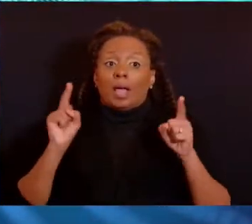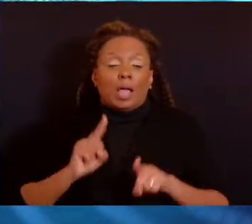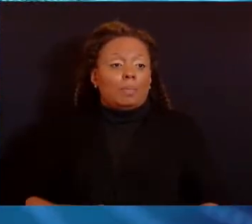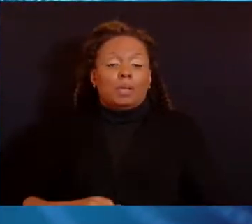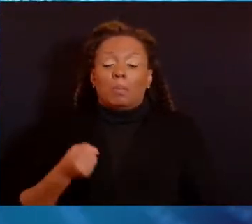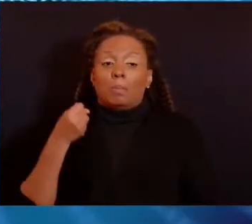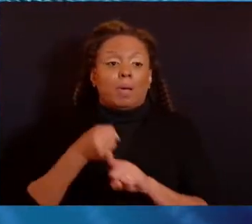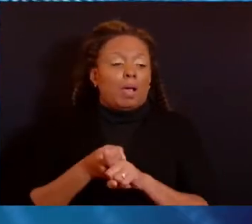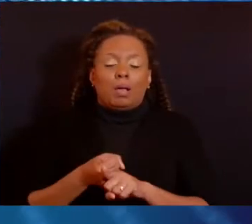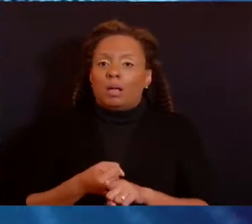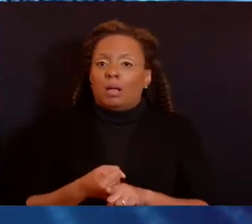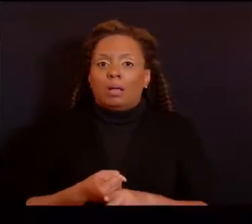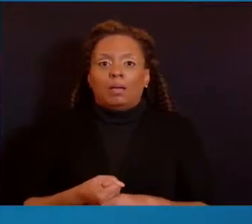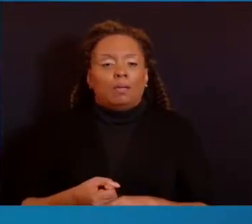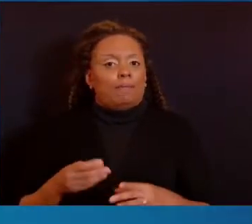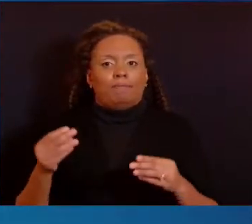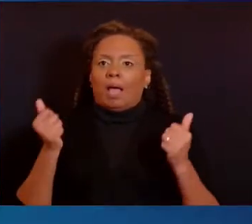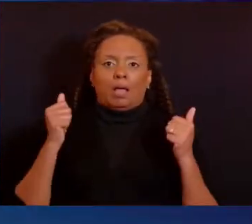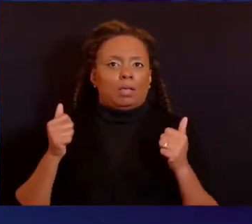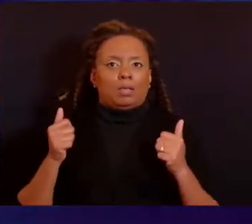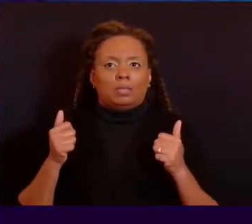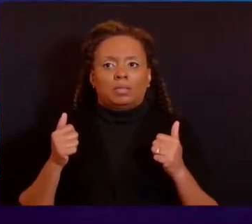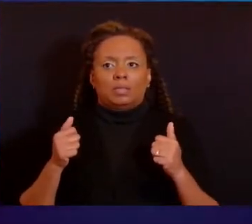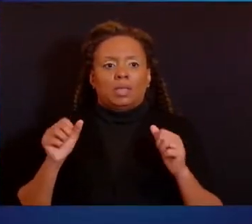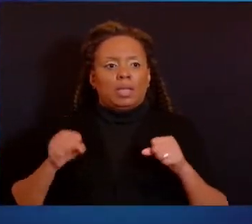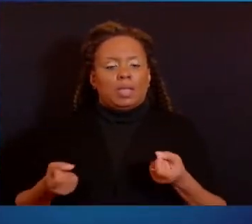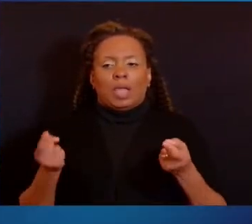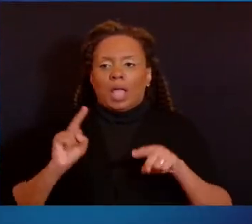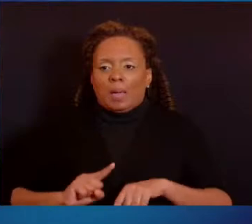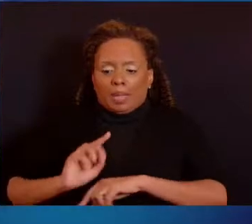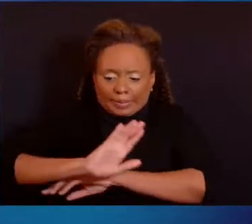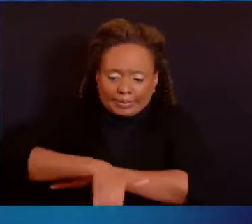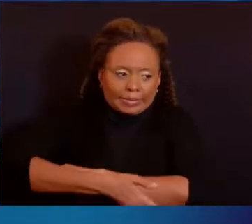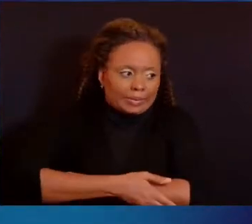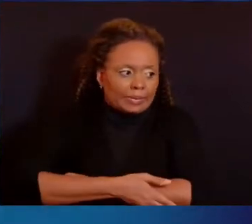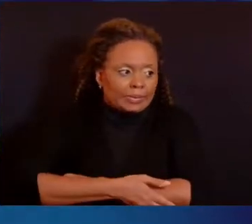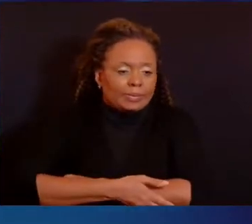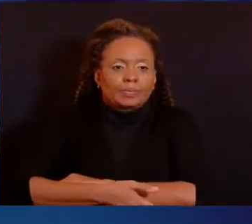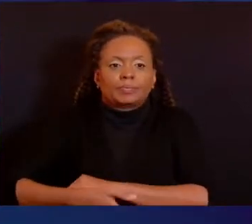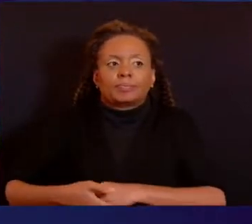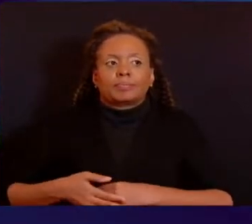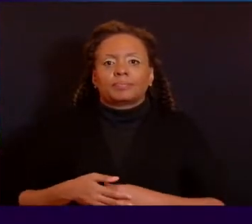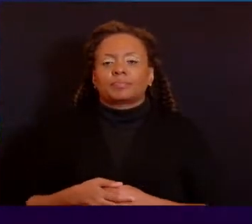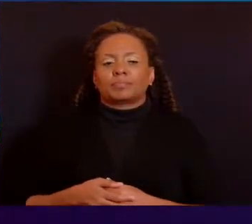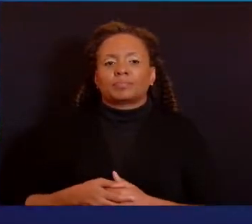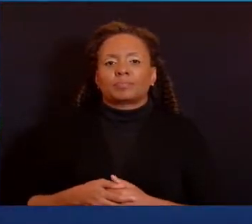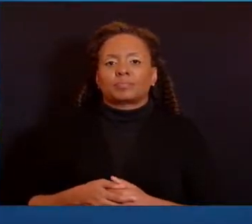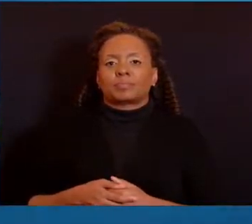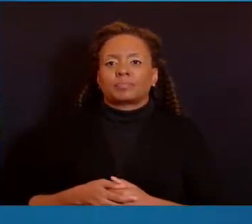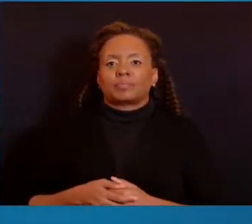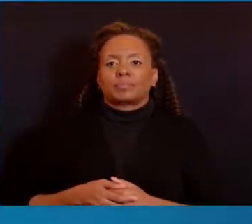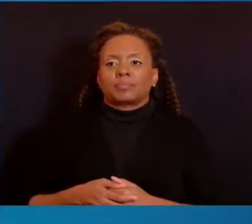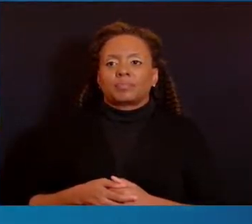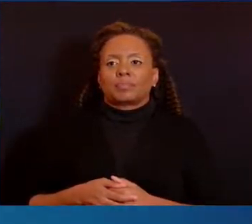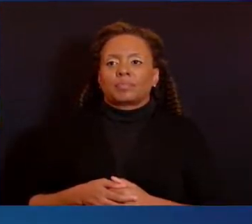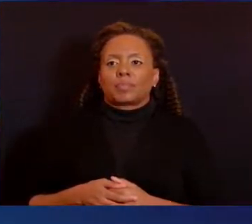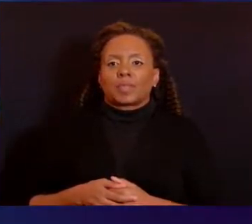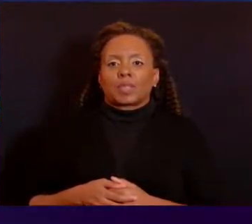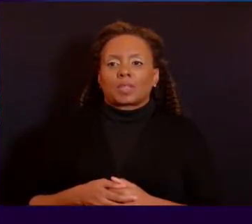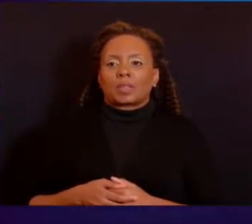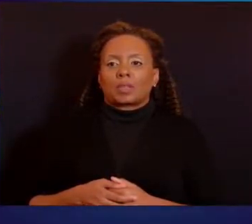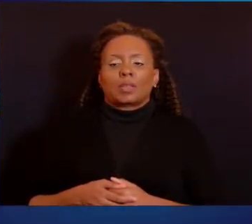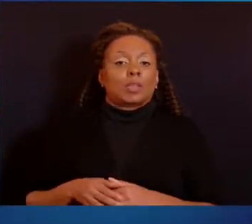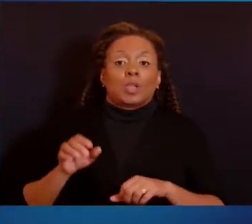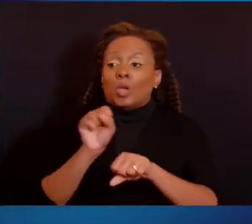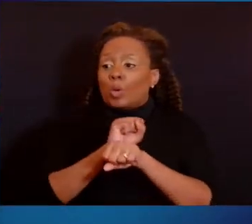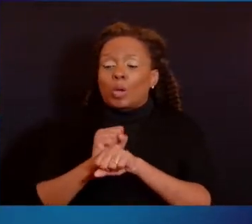few minutes. And it could happen in the middle of the night. And so those things we actually do think about. And so, I mean, working with the media, working with the public, we can